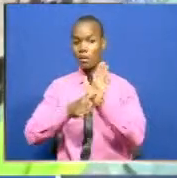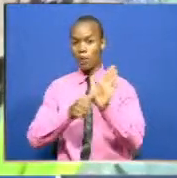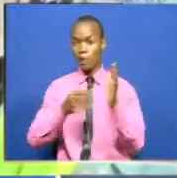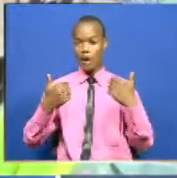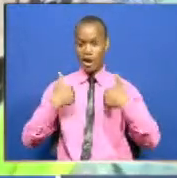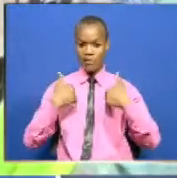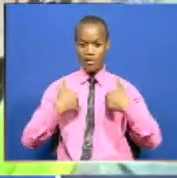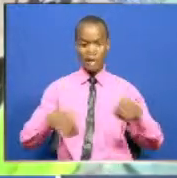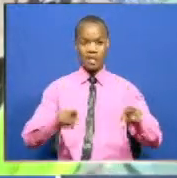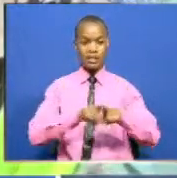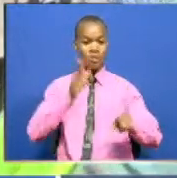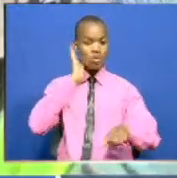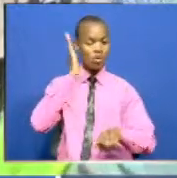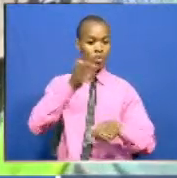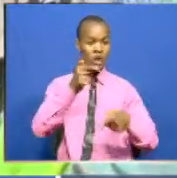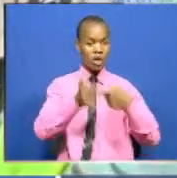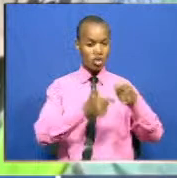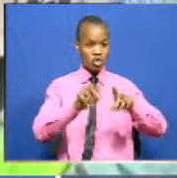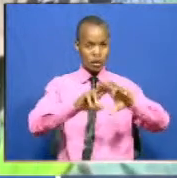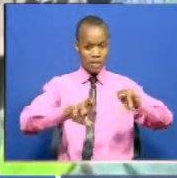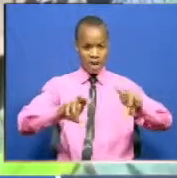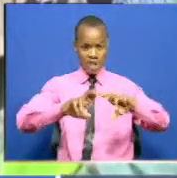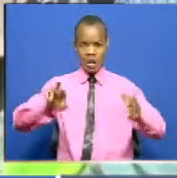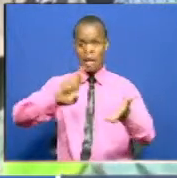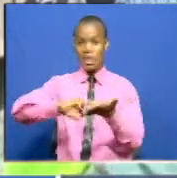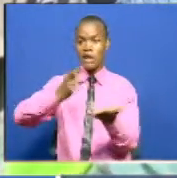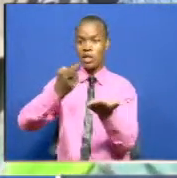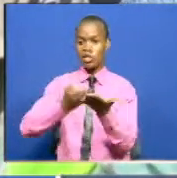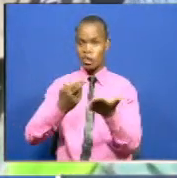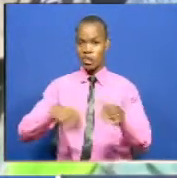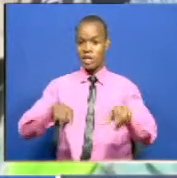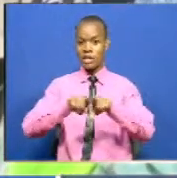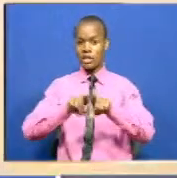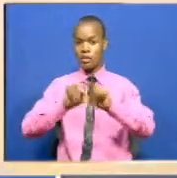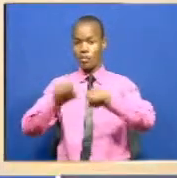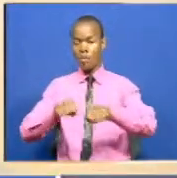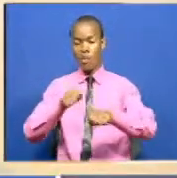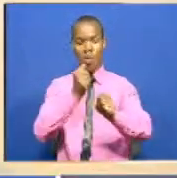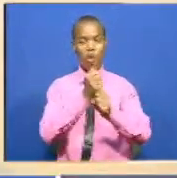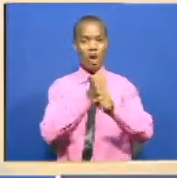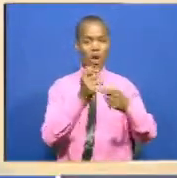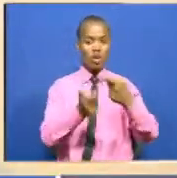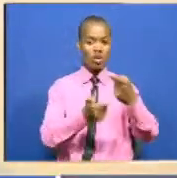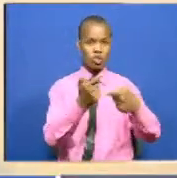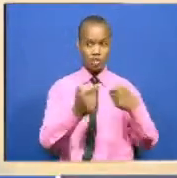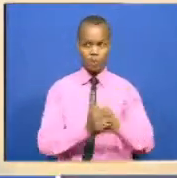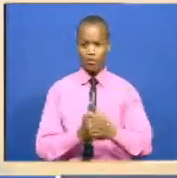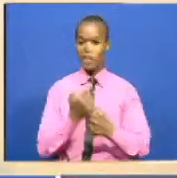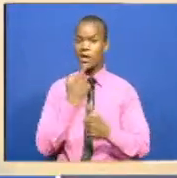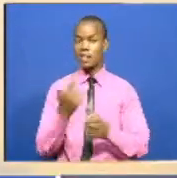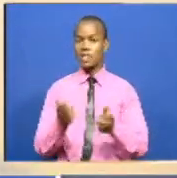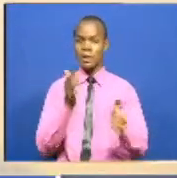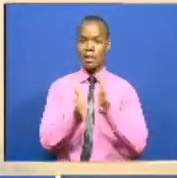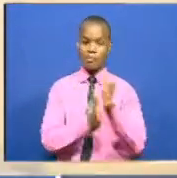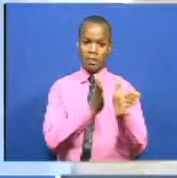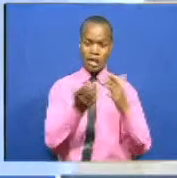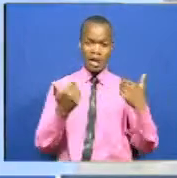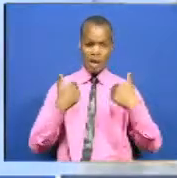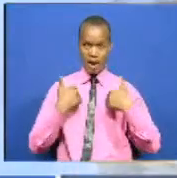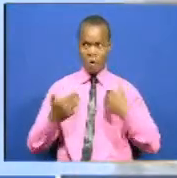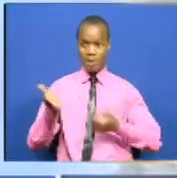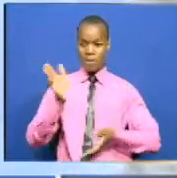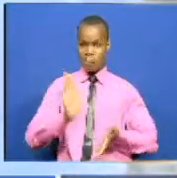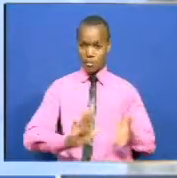for resources so that we can be able to do those works. He said plans were underway to rehabilitate the